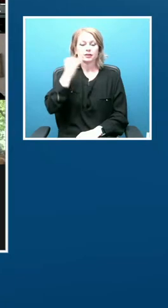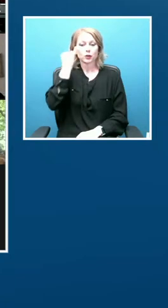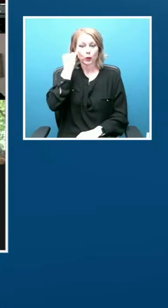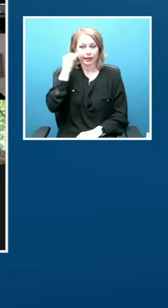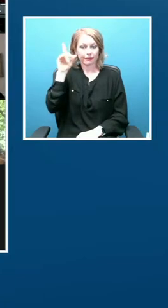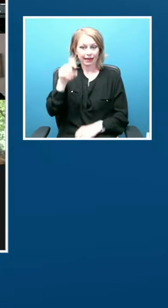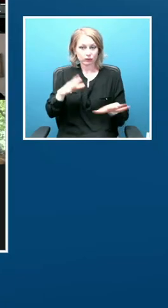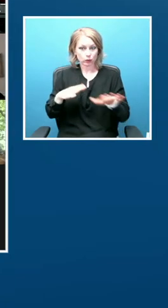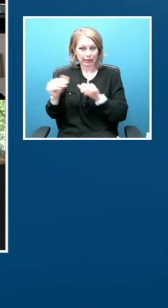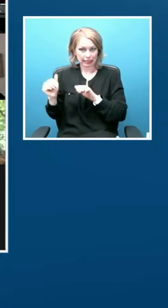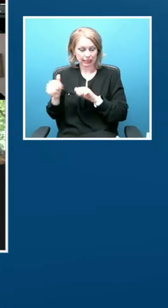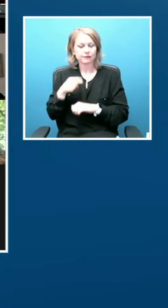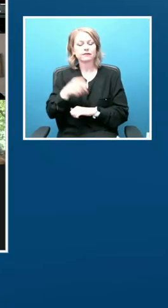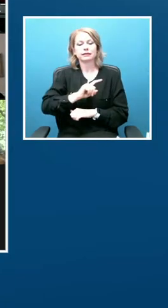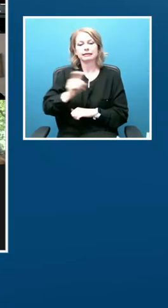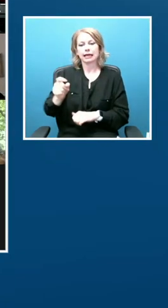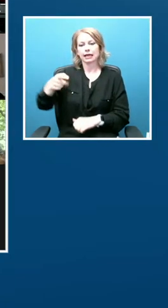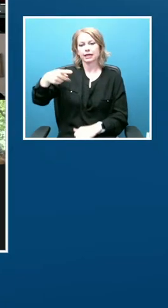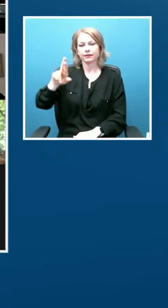done.